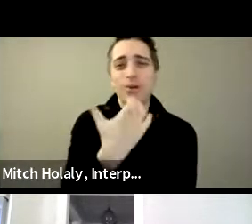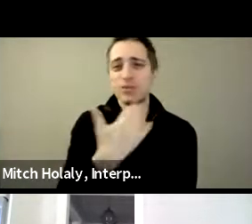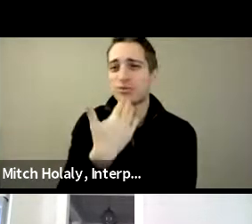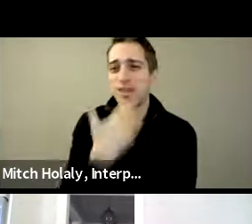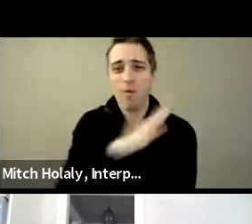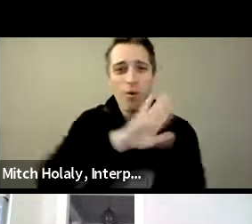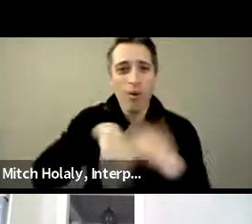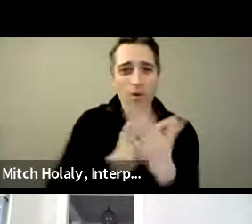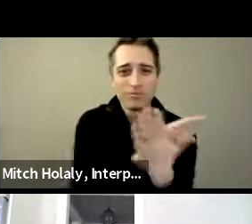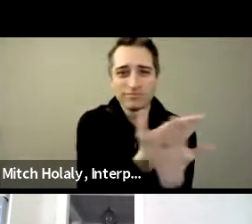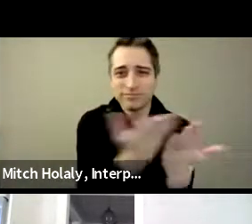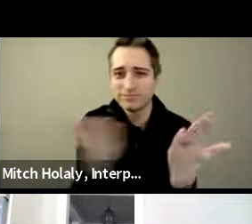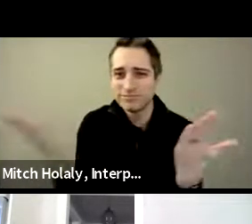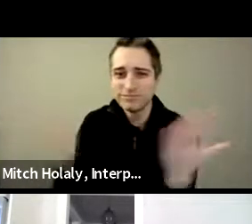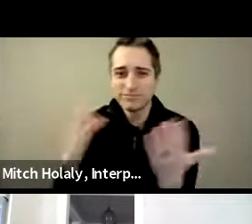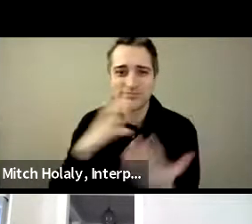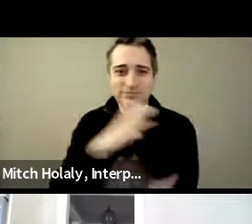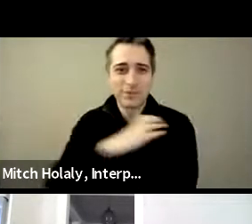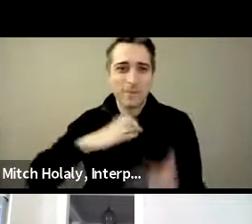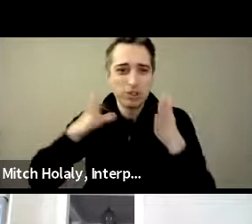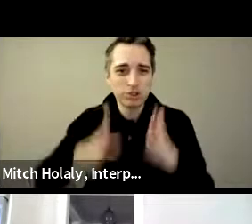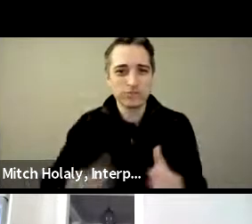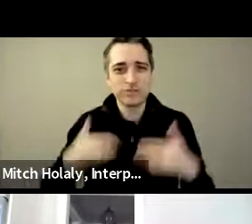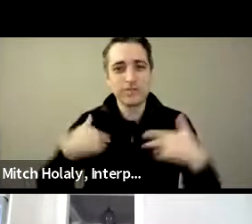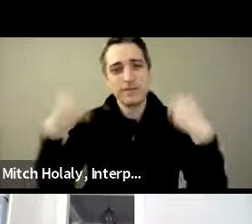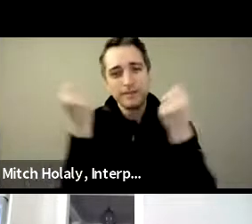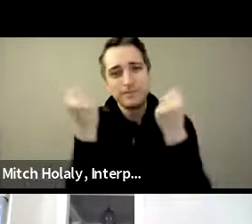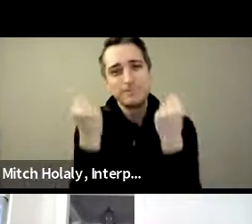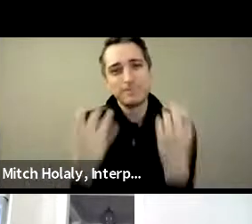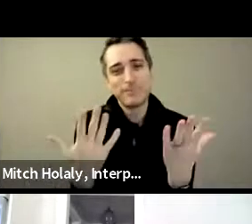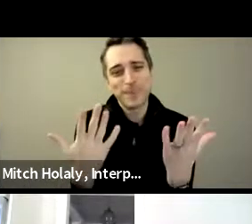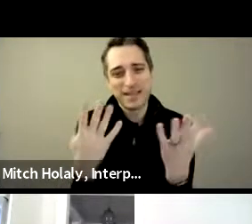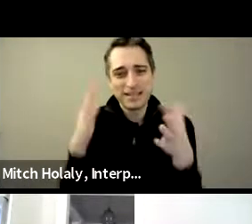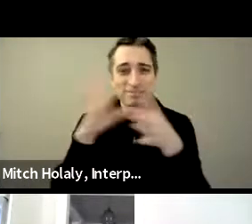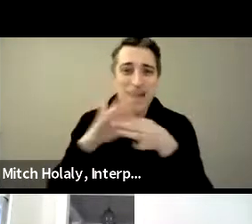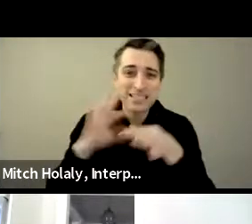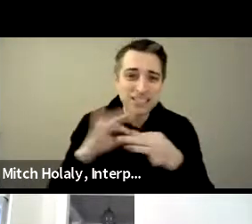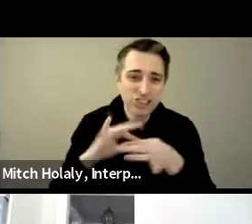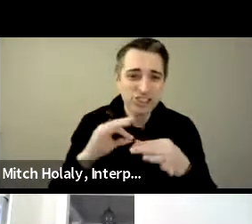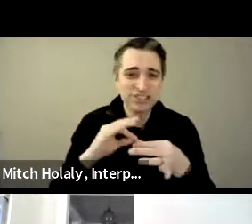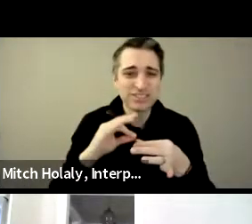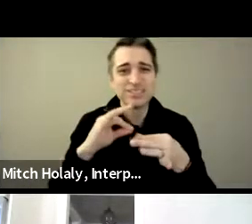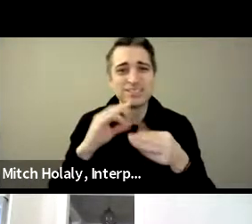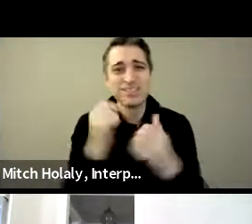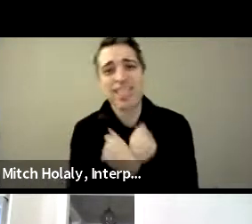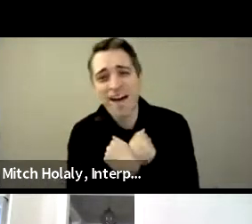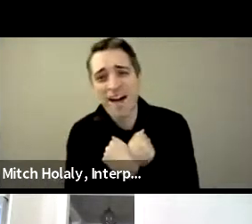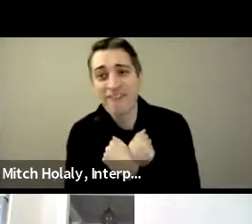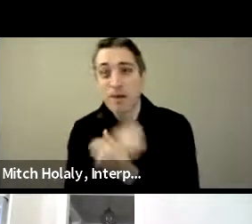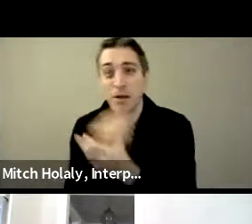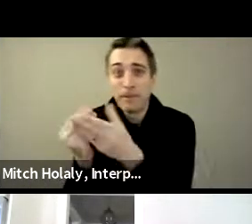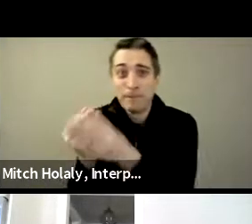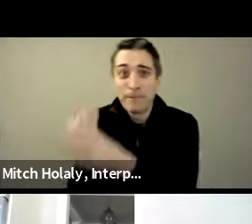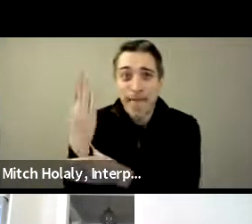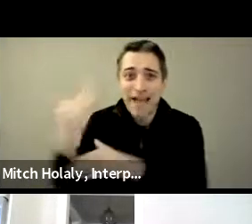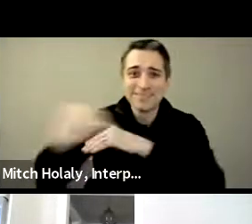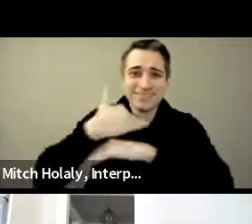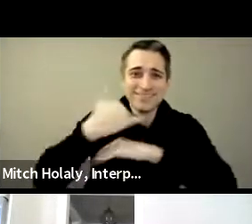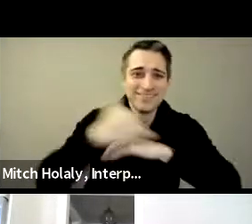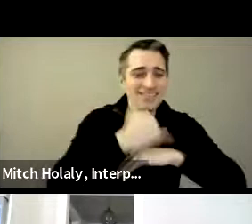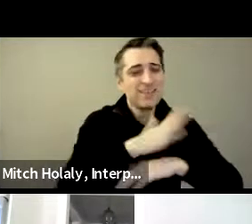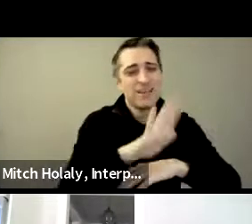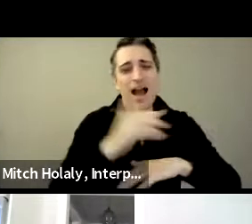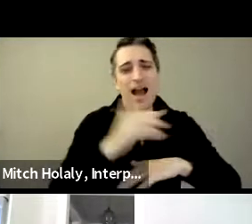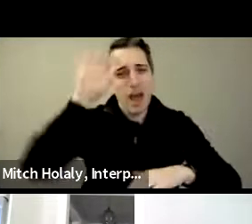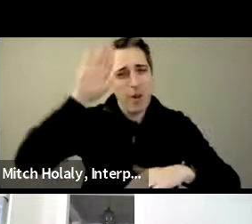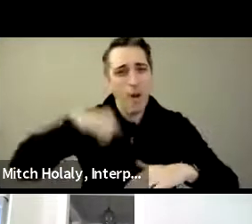all my fellow commissioners. I got so many messages and love, plants, thoughts. I know I was in your prayers and your well